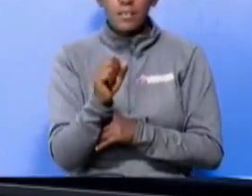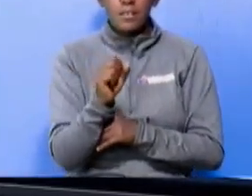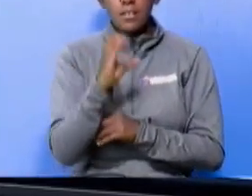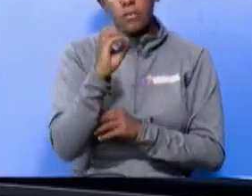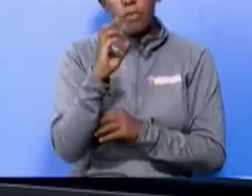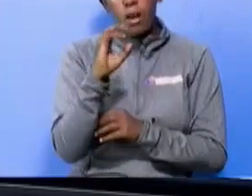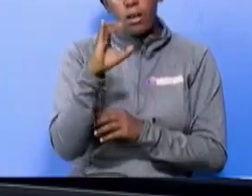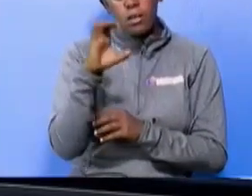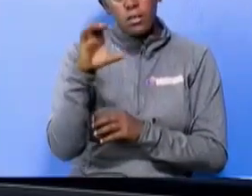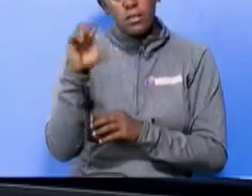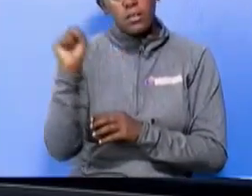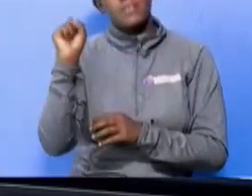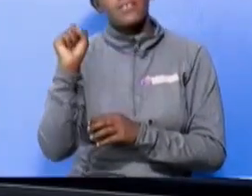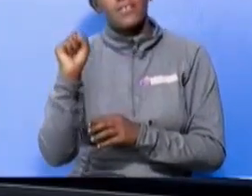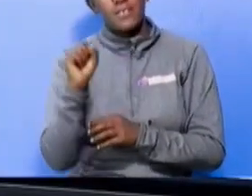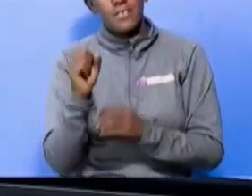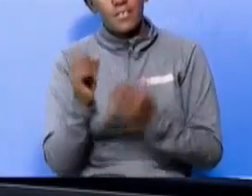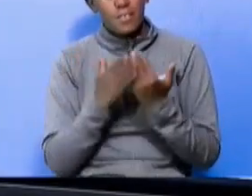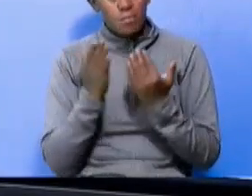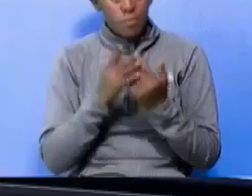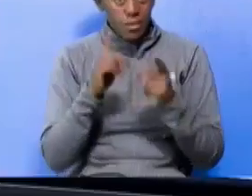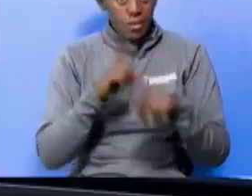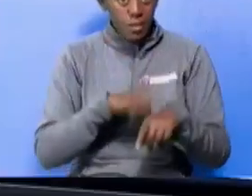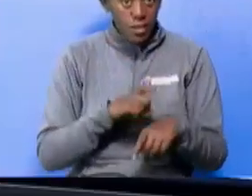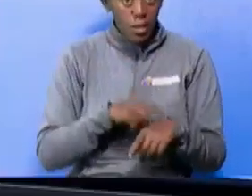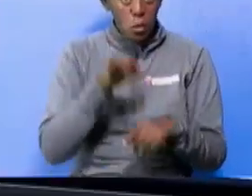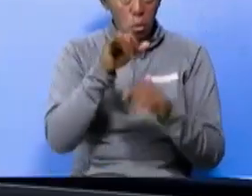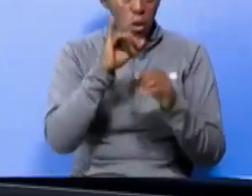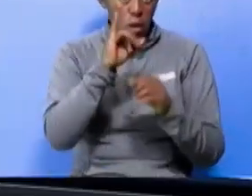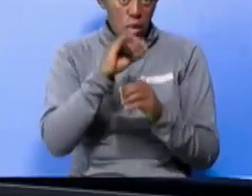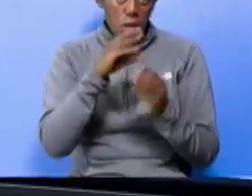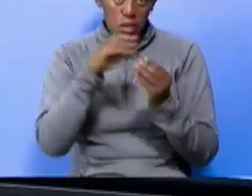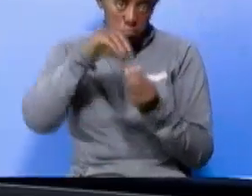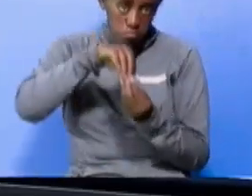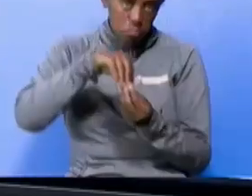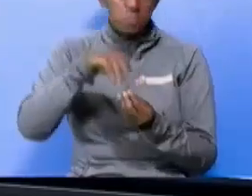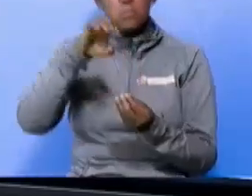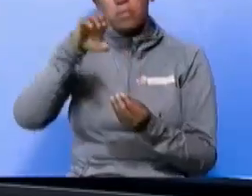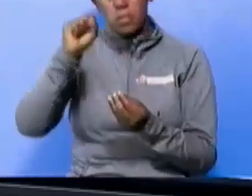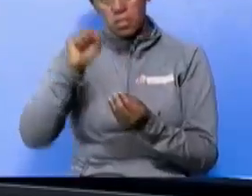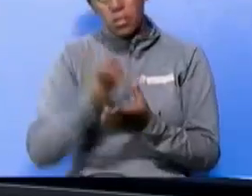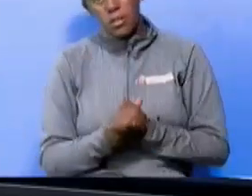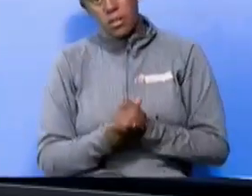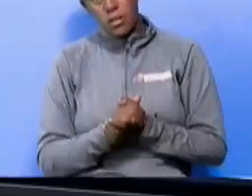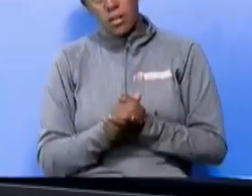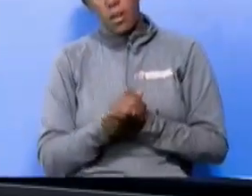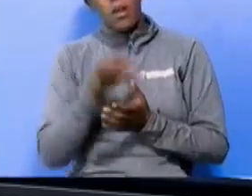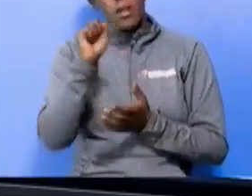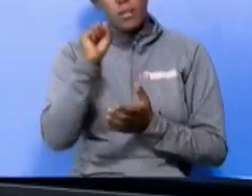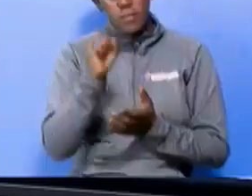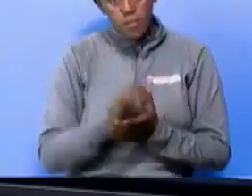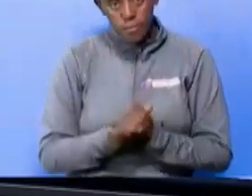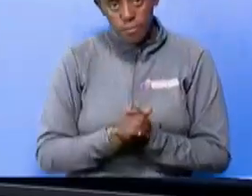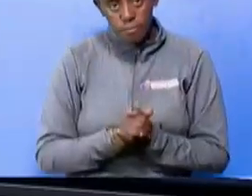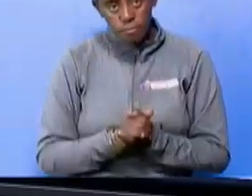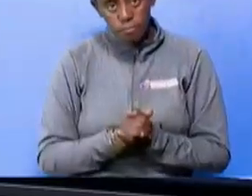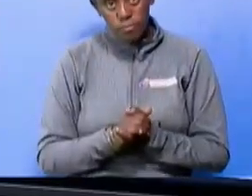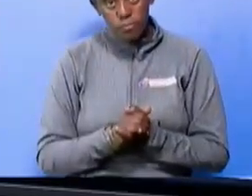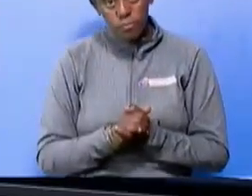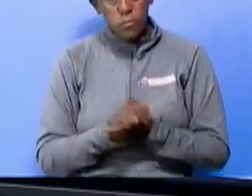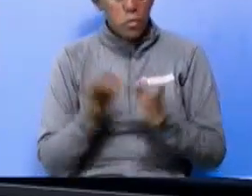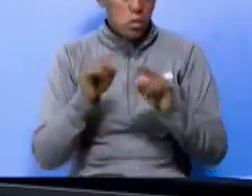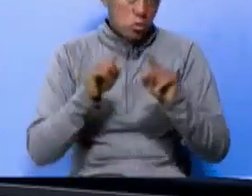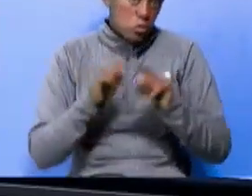cries. It's a verb. You are changing the y into I and then add that is s. That's still all the same,